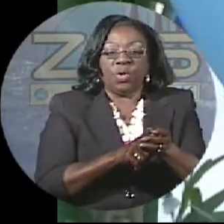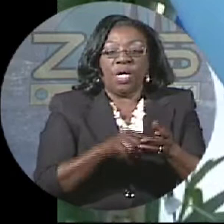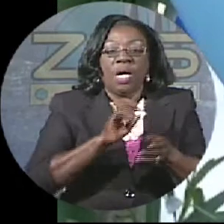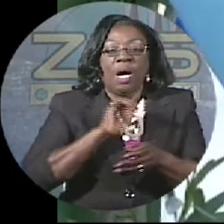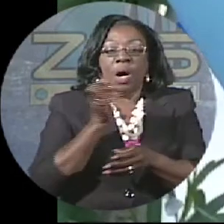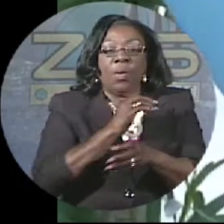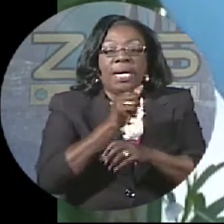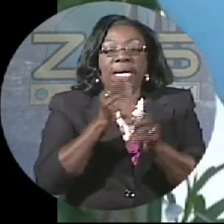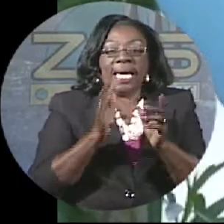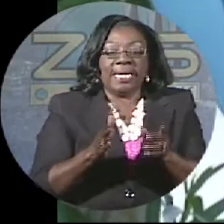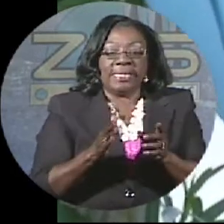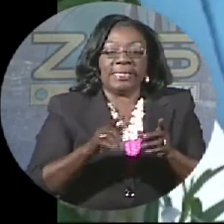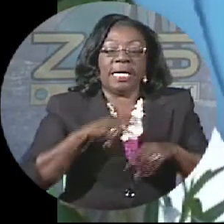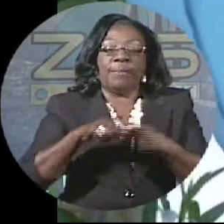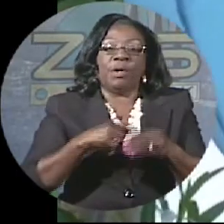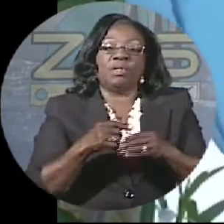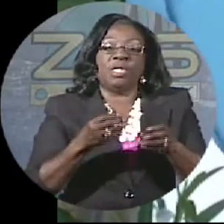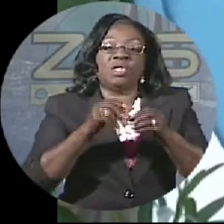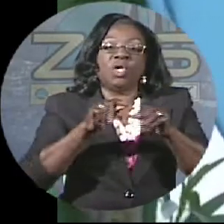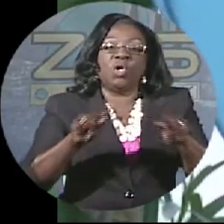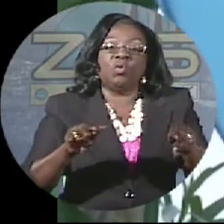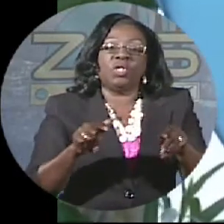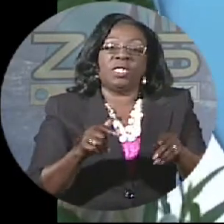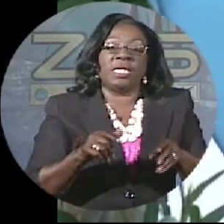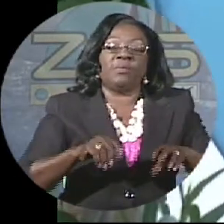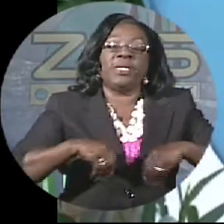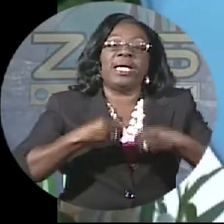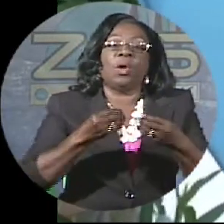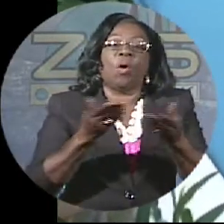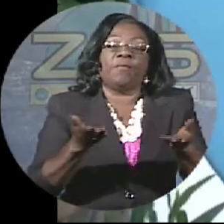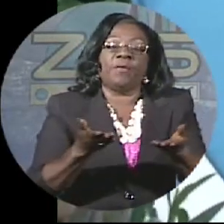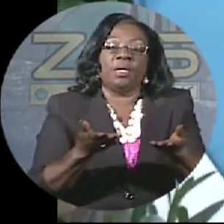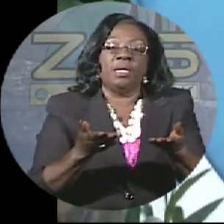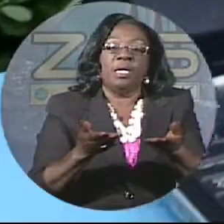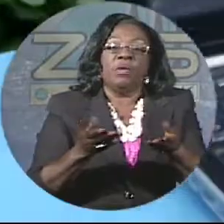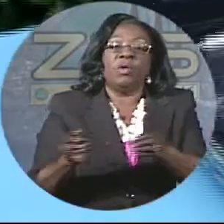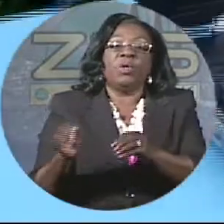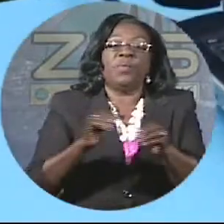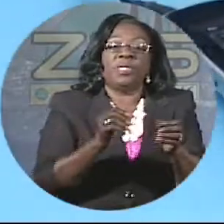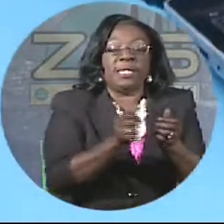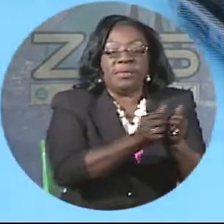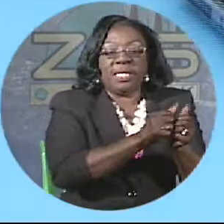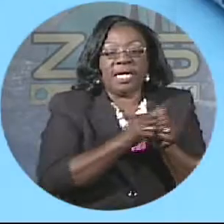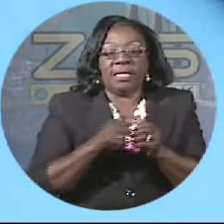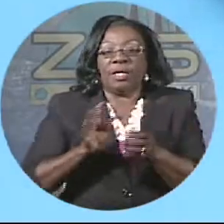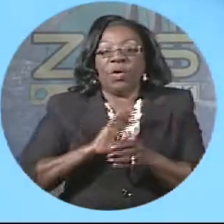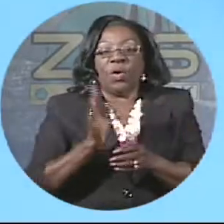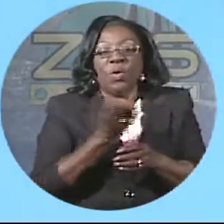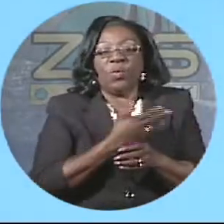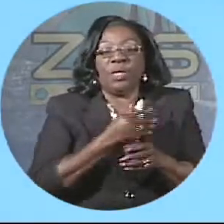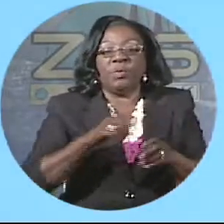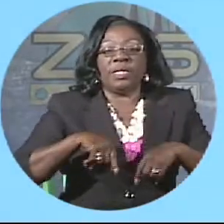we're going to show our clients about the solutions that we can offer. And together, when you put those together, we're uniquely positioned to